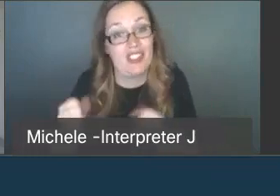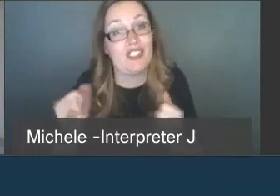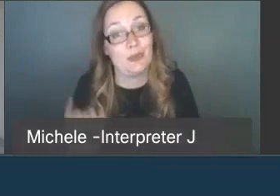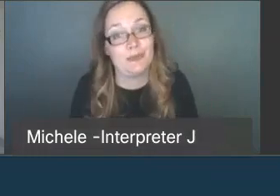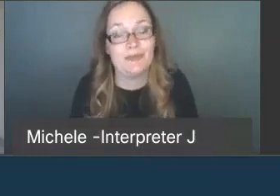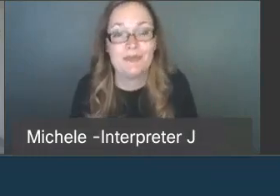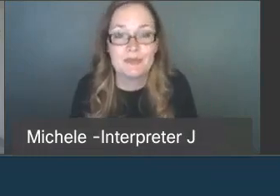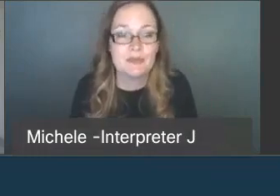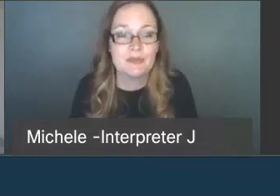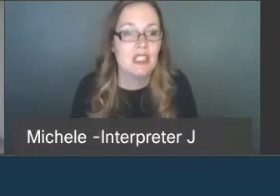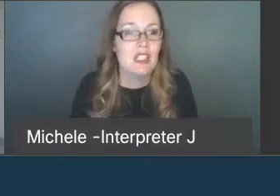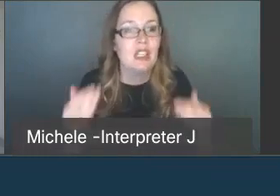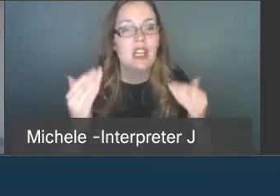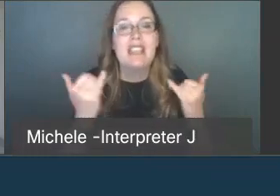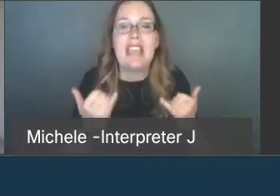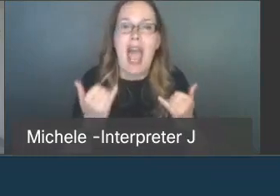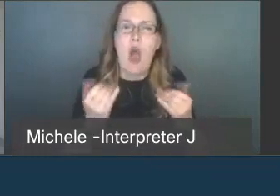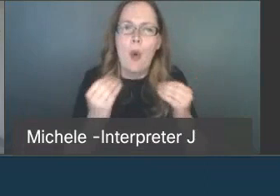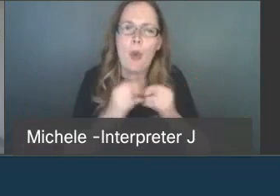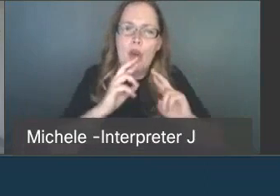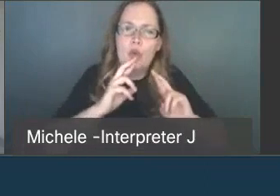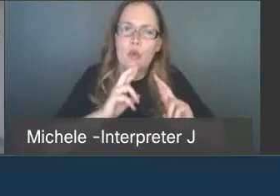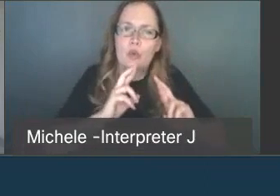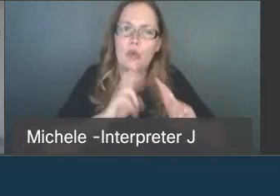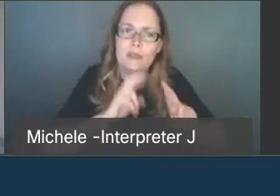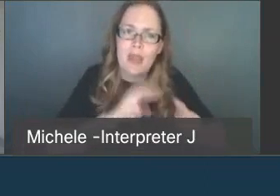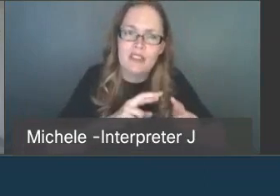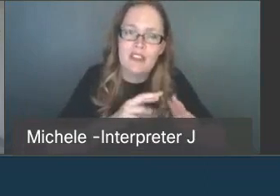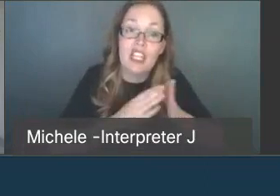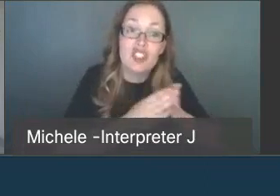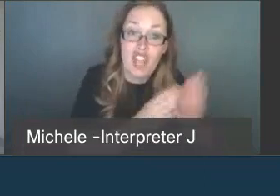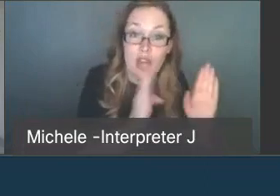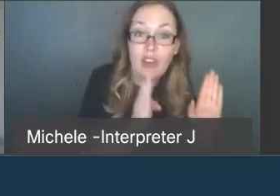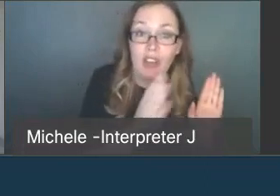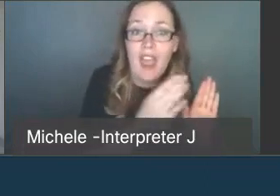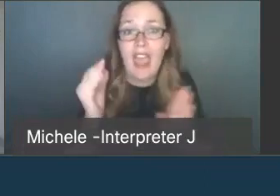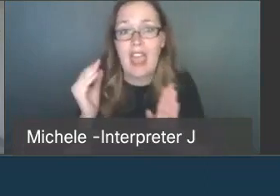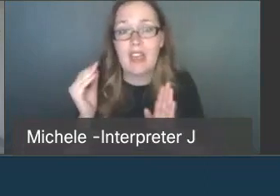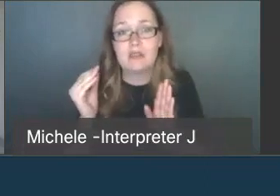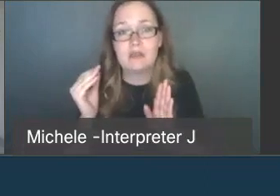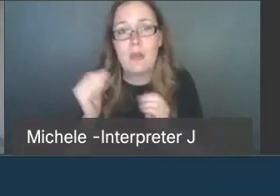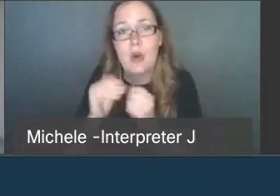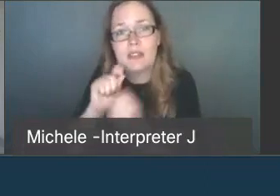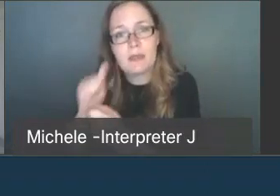into responsivity and think about general responsivity and specific responsivity.